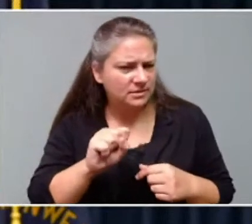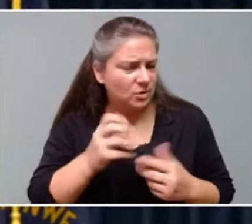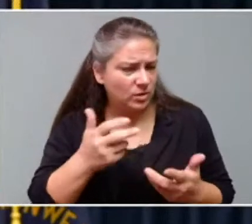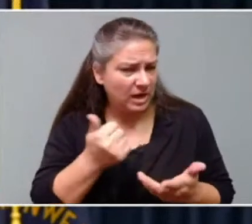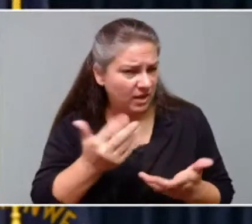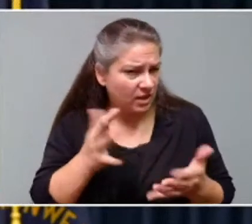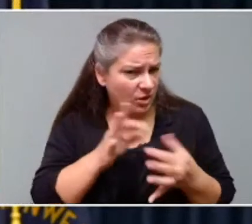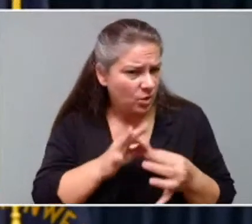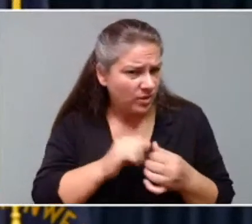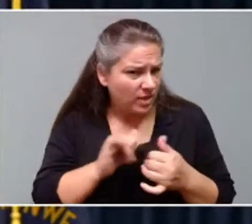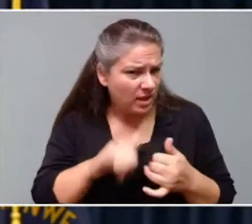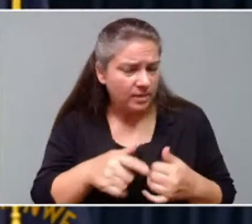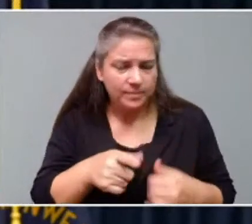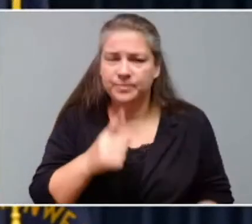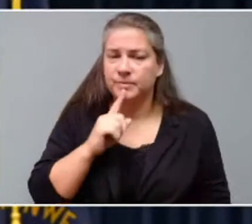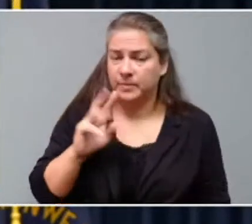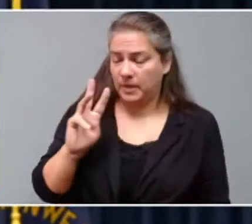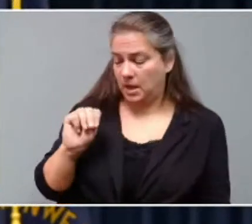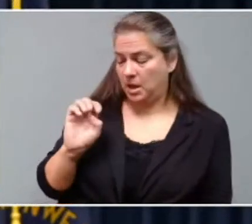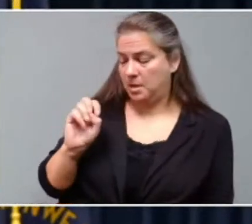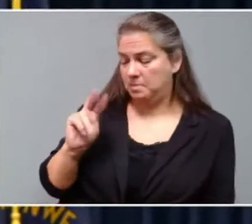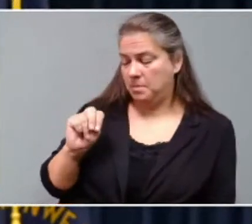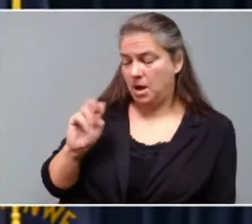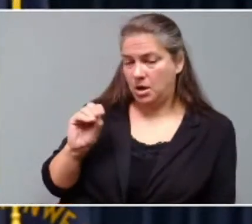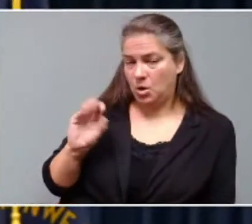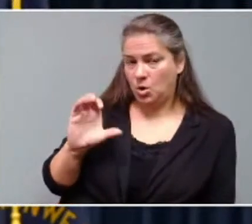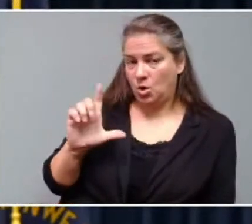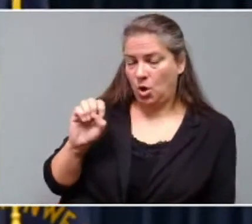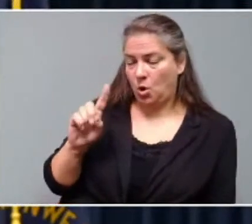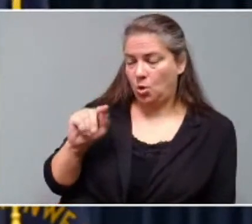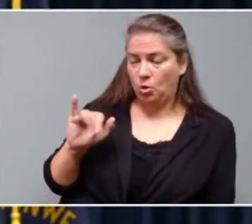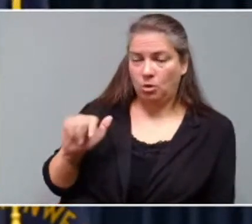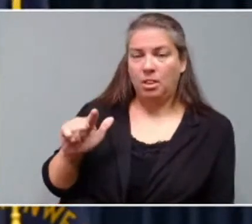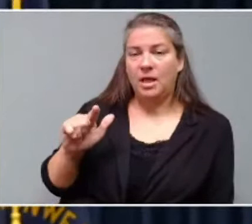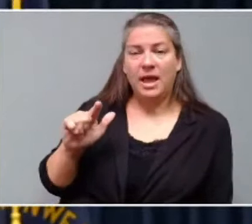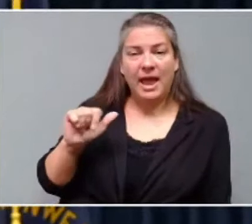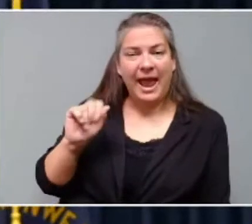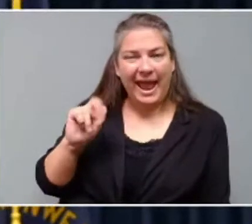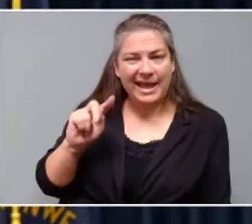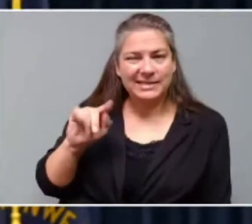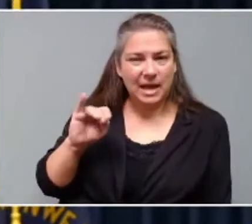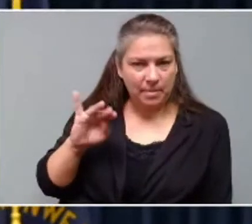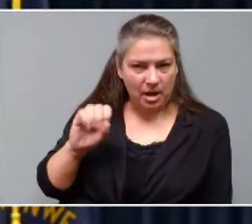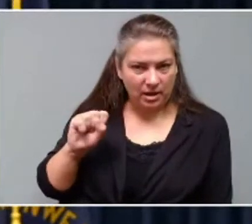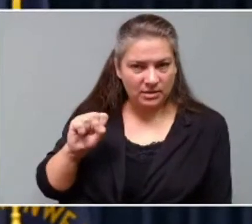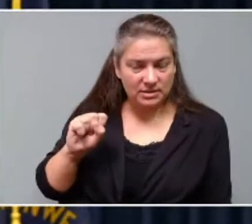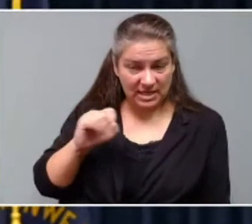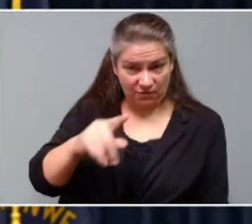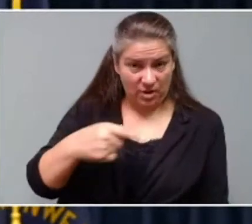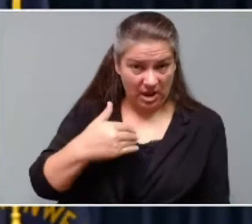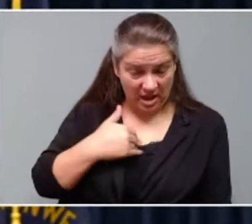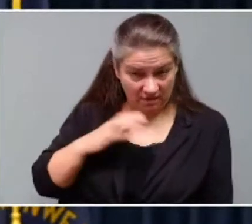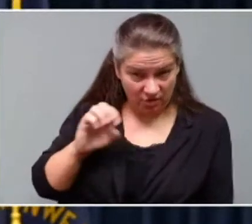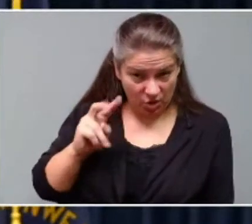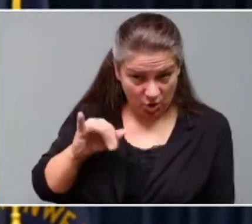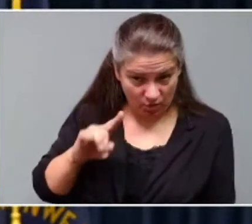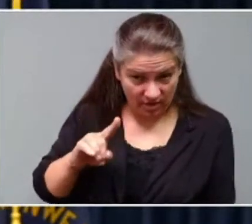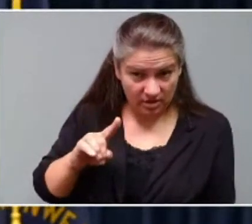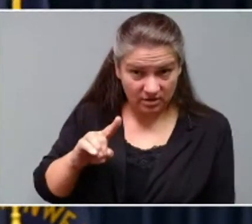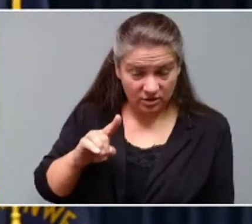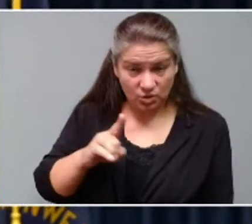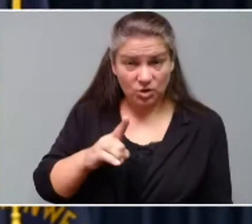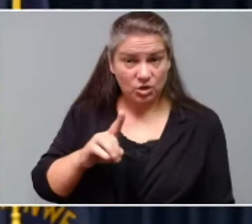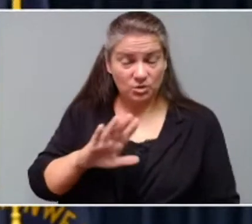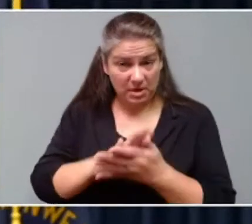that? Monoclonal antibodies are one of the best treatments, especially early on if you have COVID and you're starting to get really